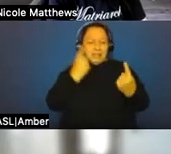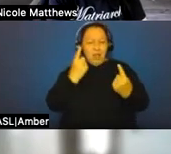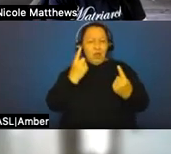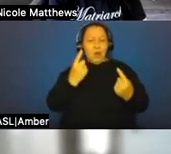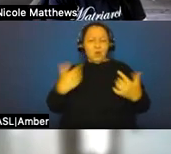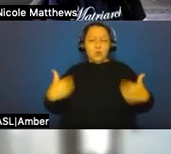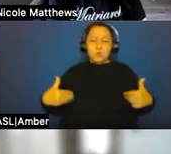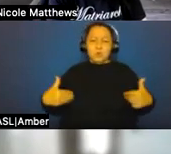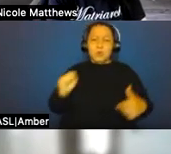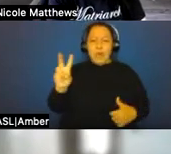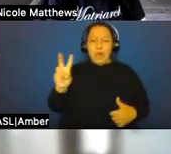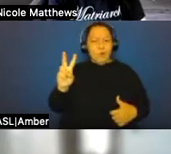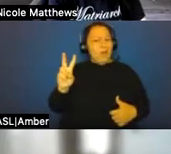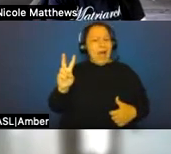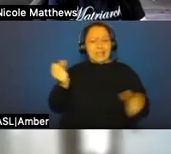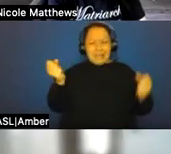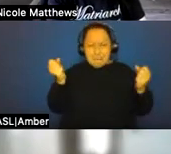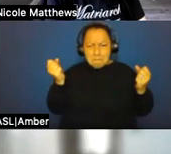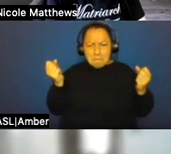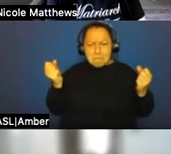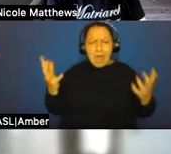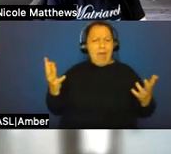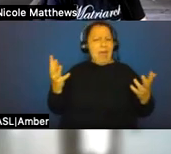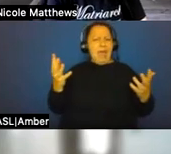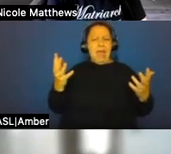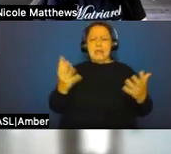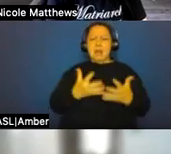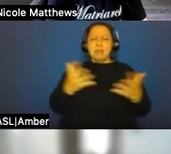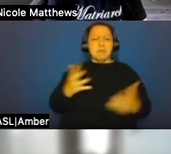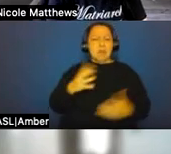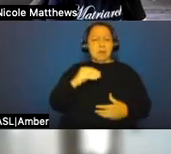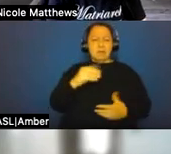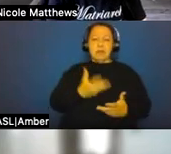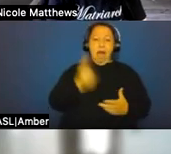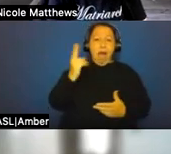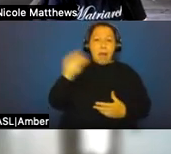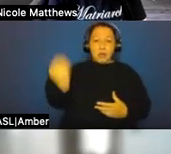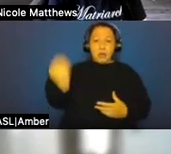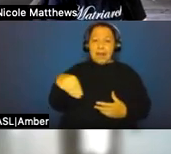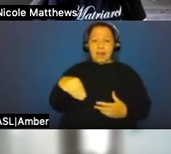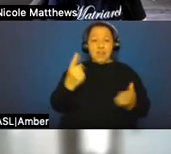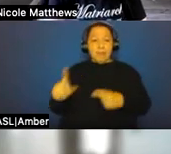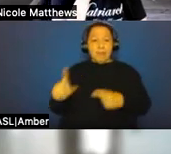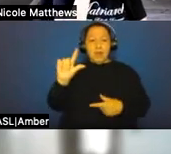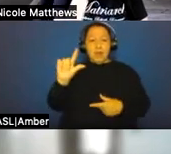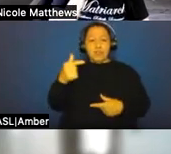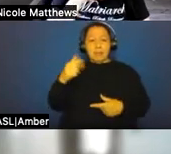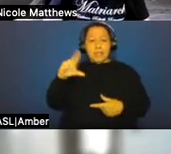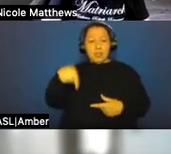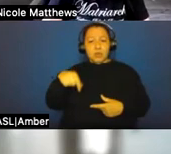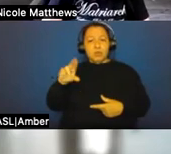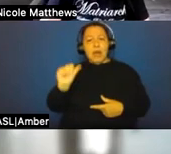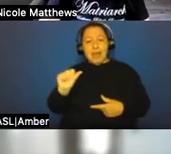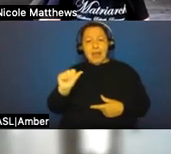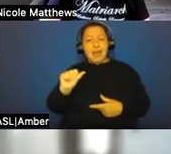against our LGBTQ two-spirit population. And then looking at ableism, I